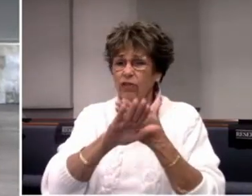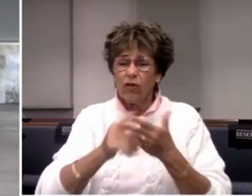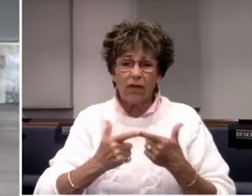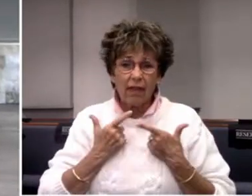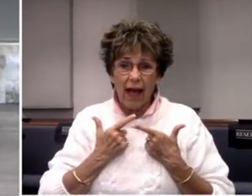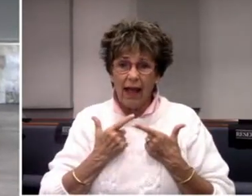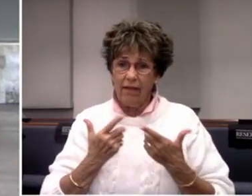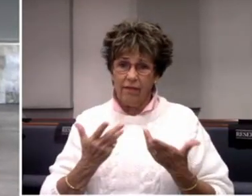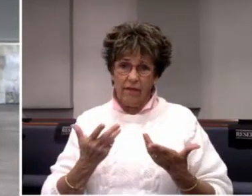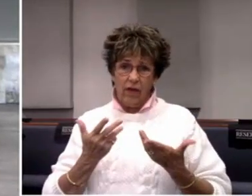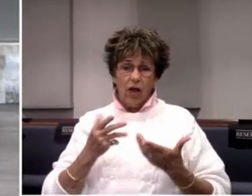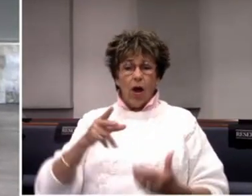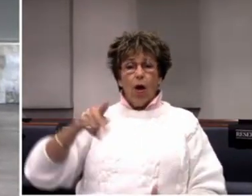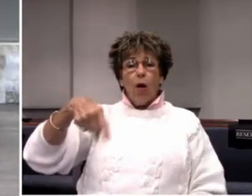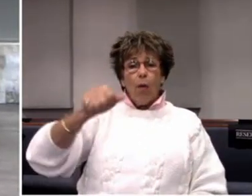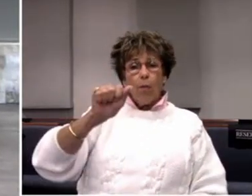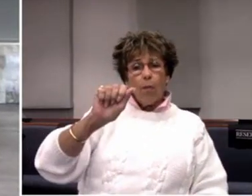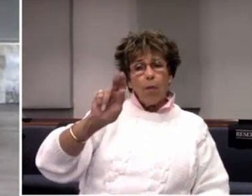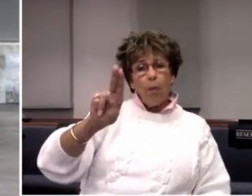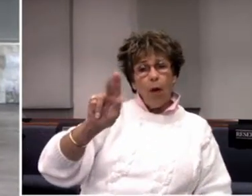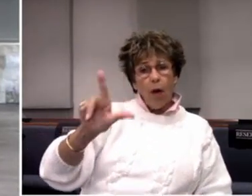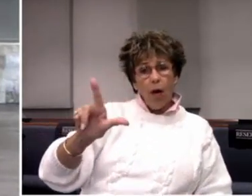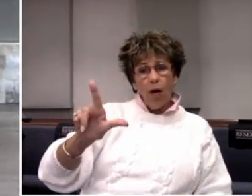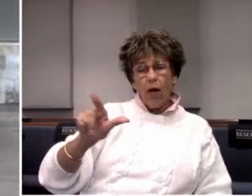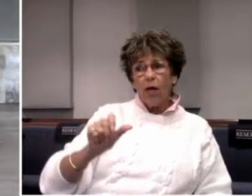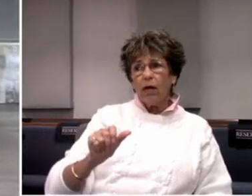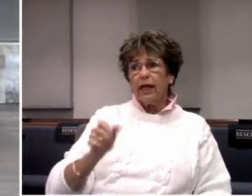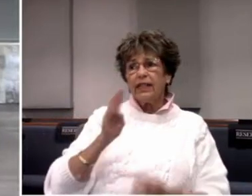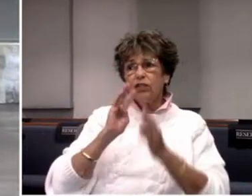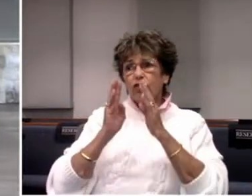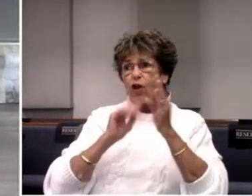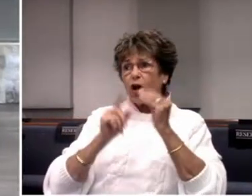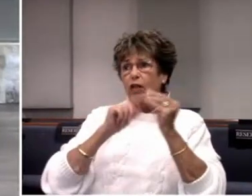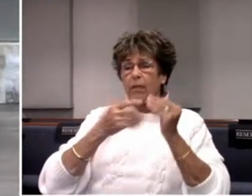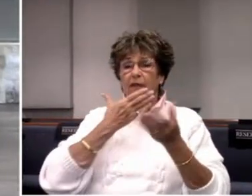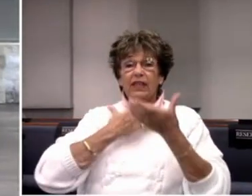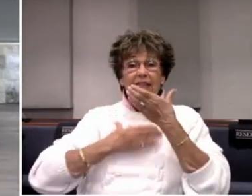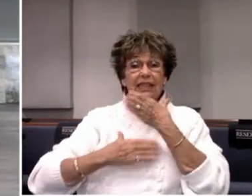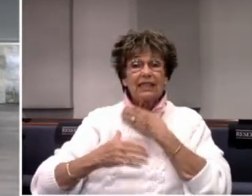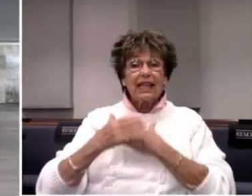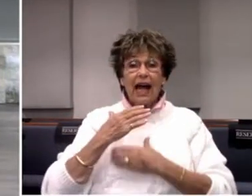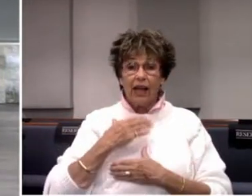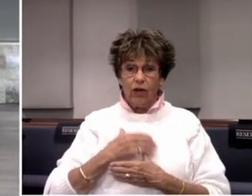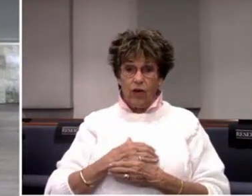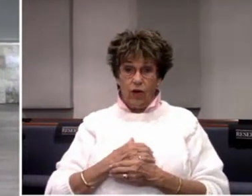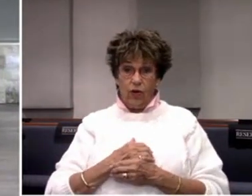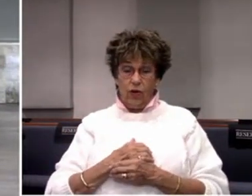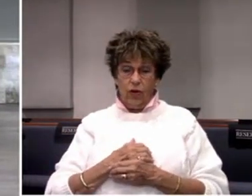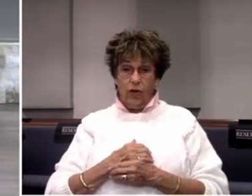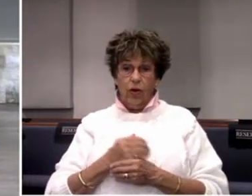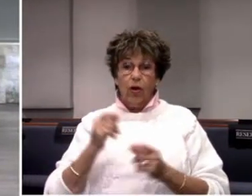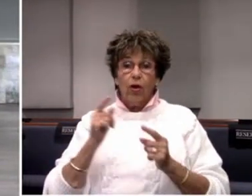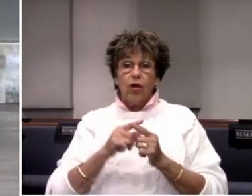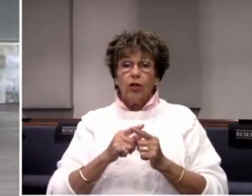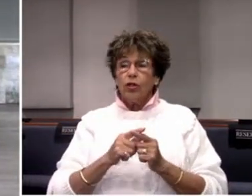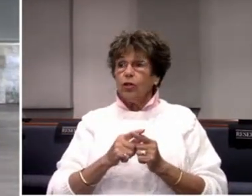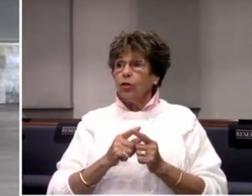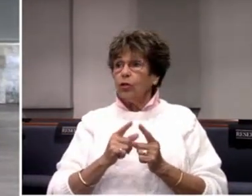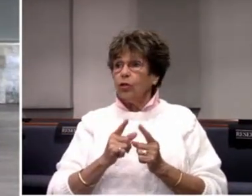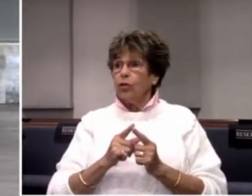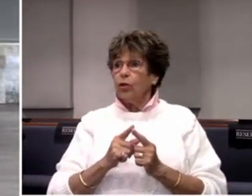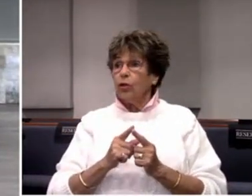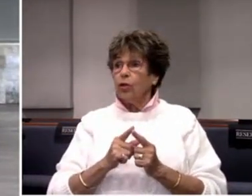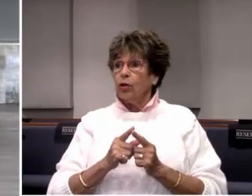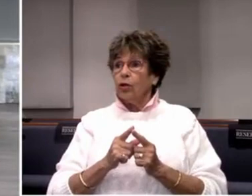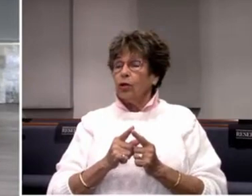What he's talking about here is this: is the desire to meet the evil in